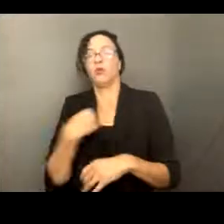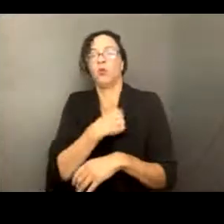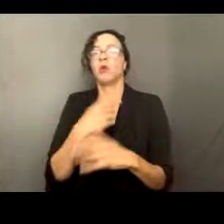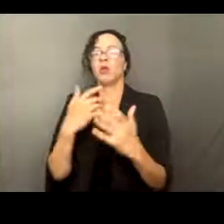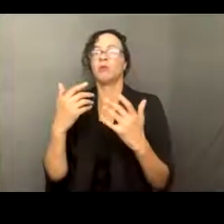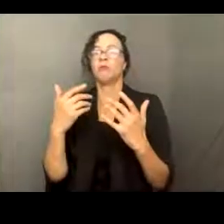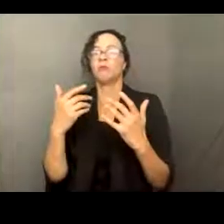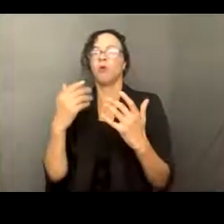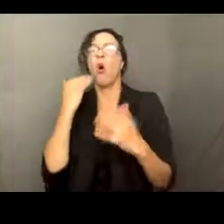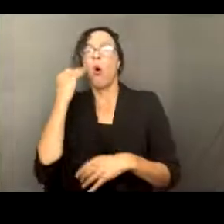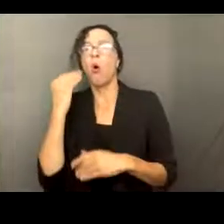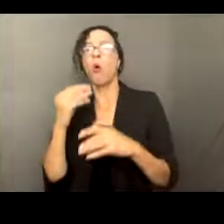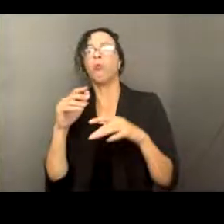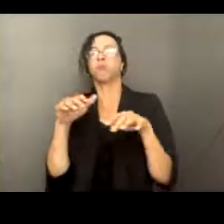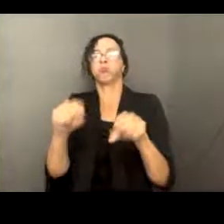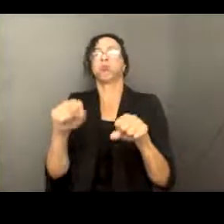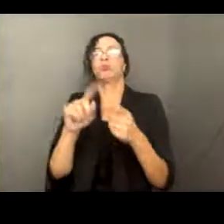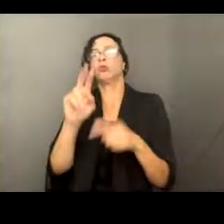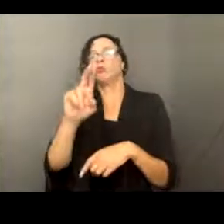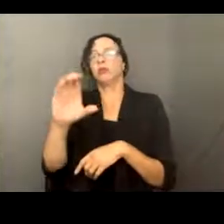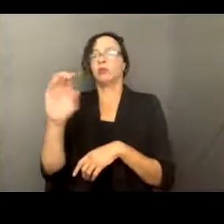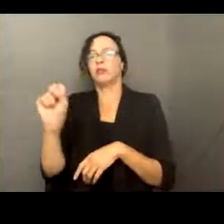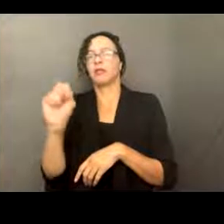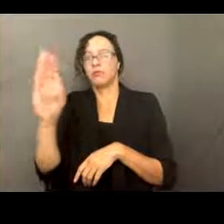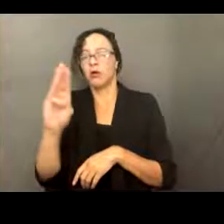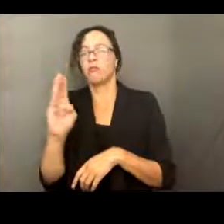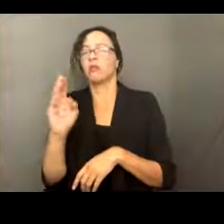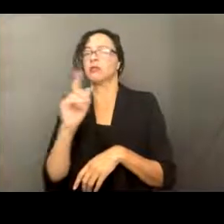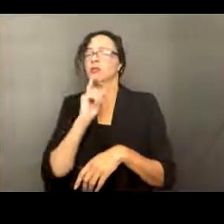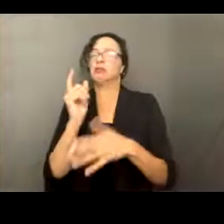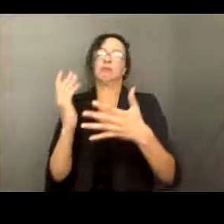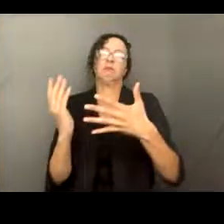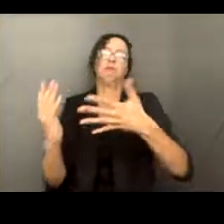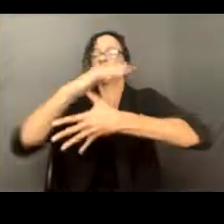a highly ranked public university, not just in California, but in the United